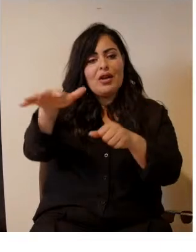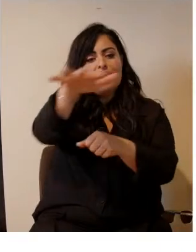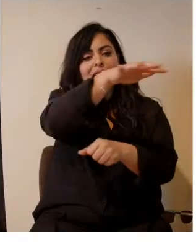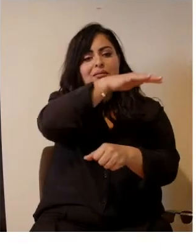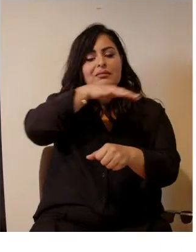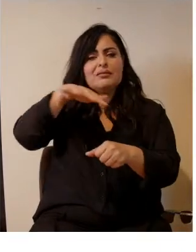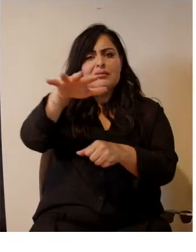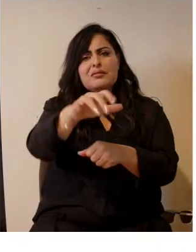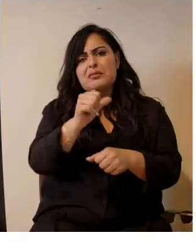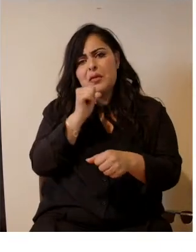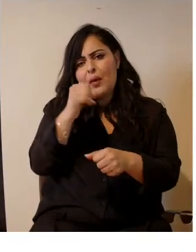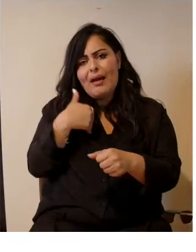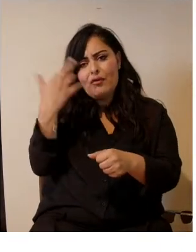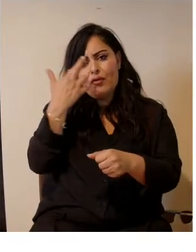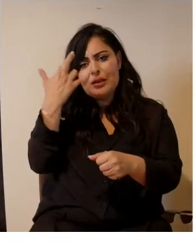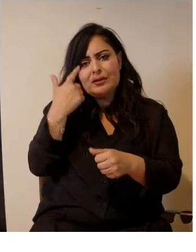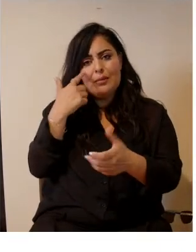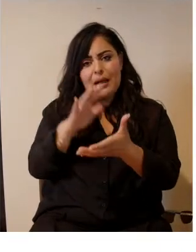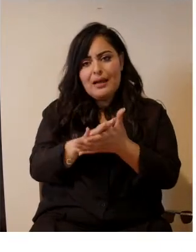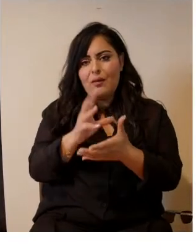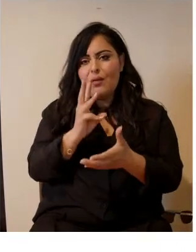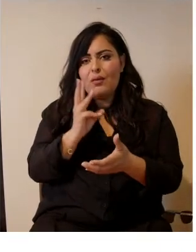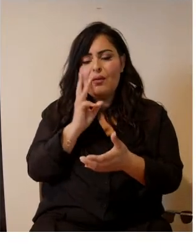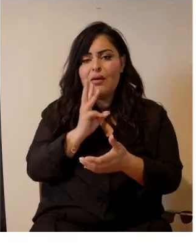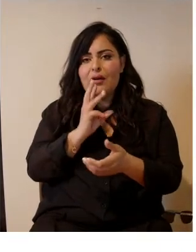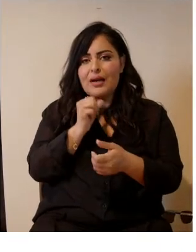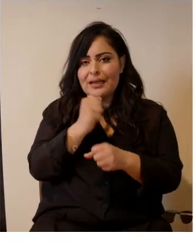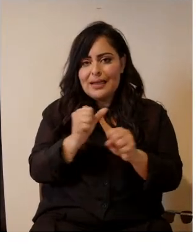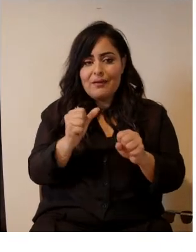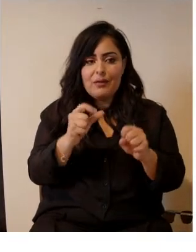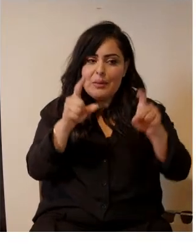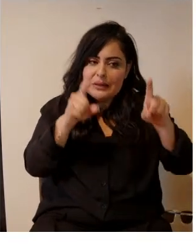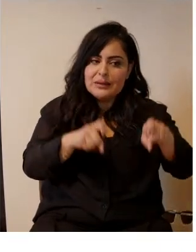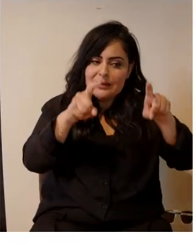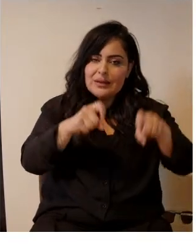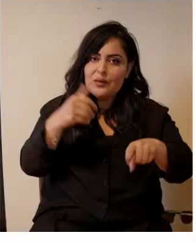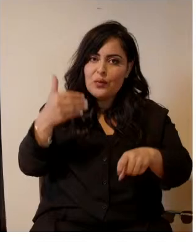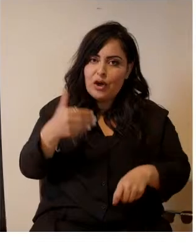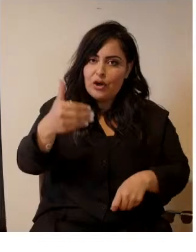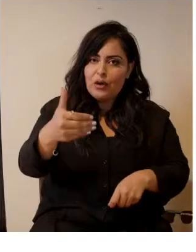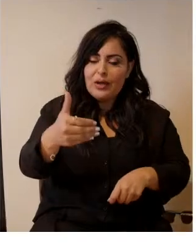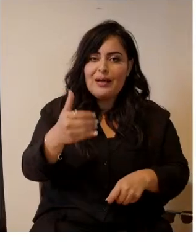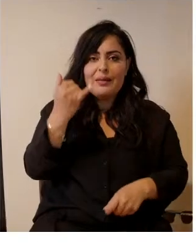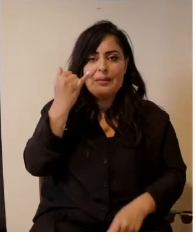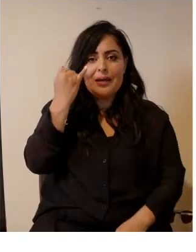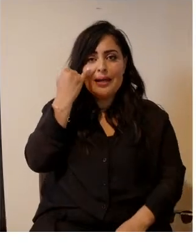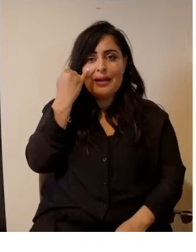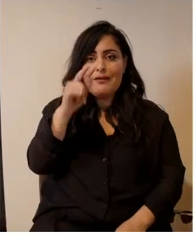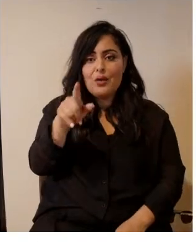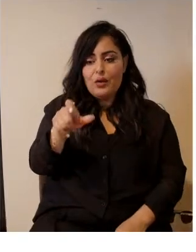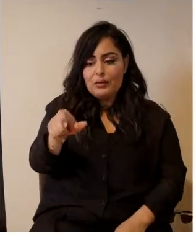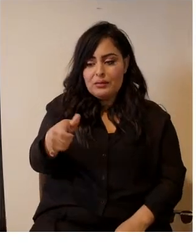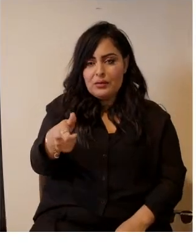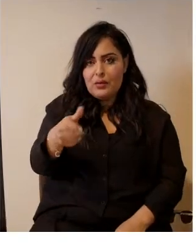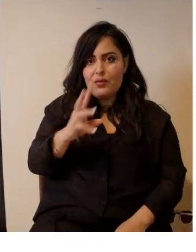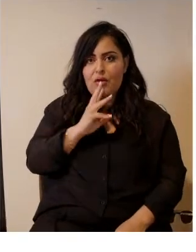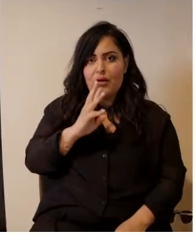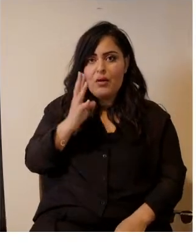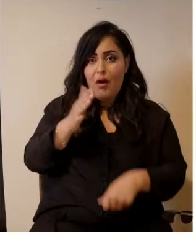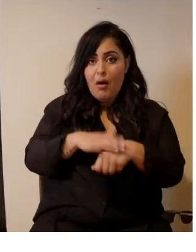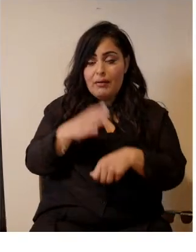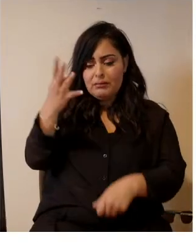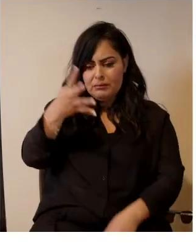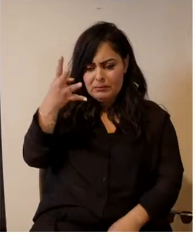believe that the water is not safe to drink. We've been testing it regularly. However, if you turn your water on and you find that it